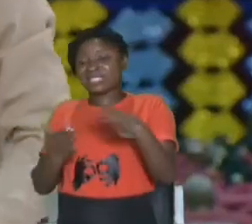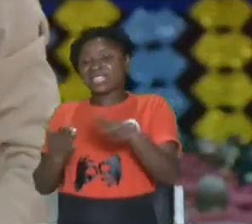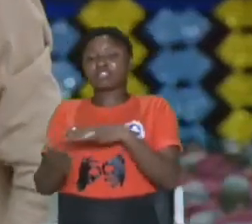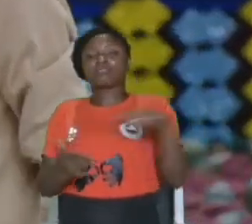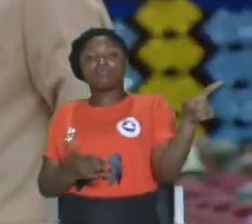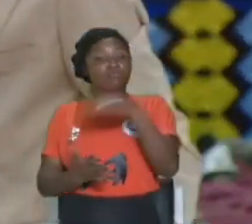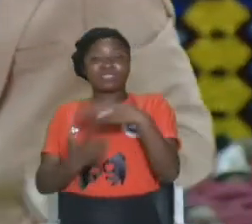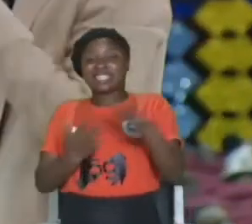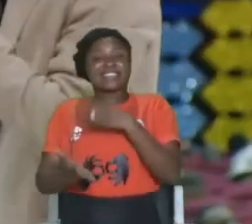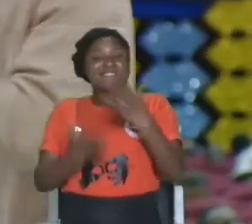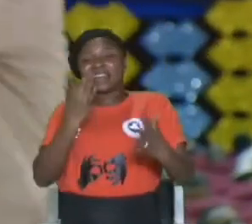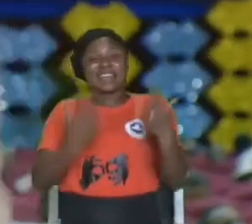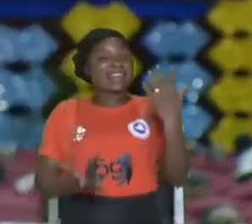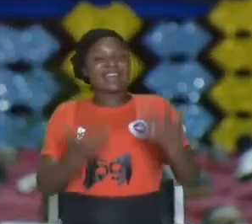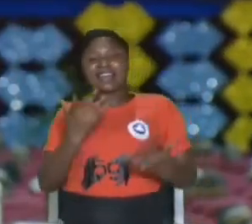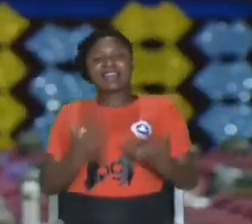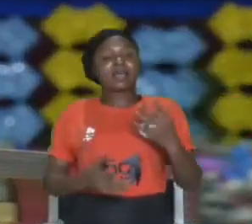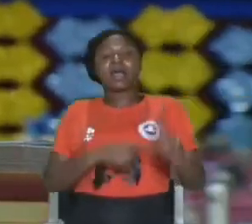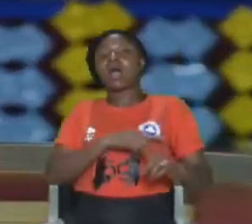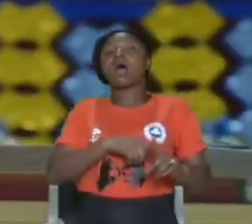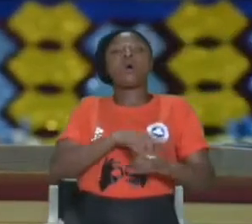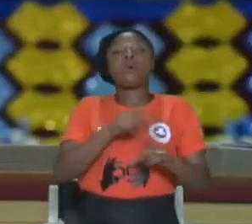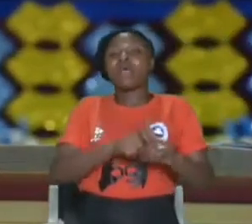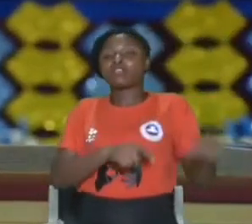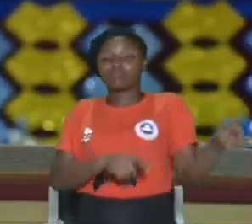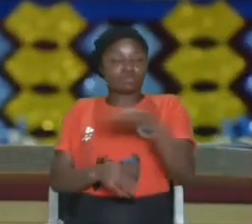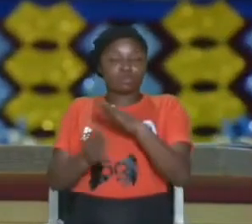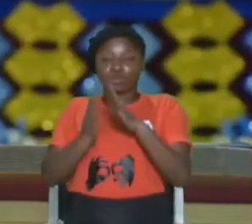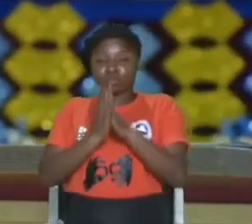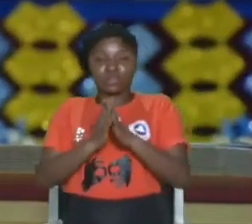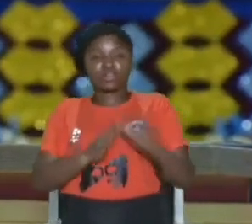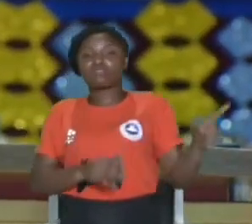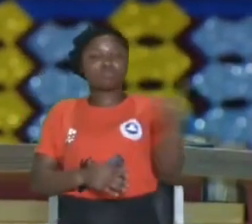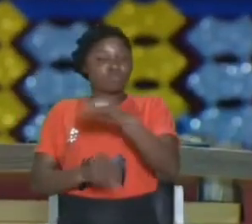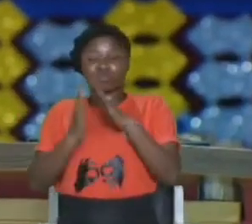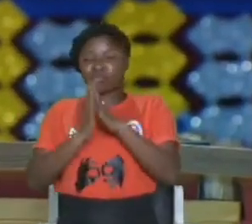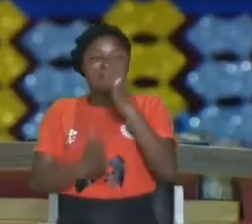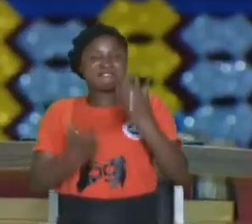fire. When you pray fire.